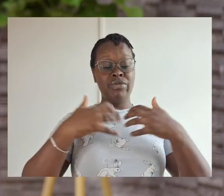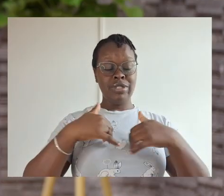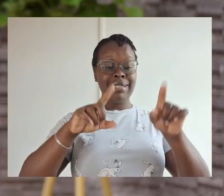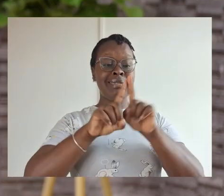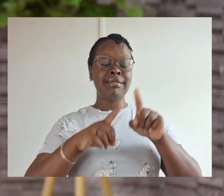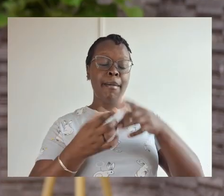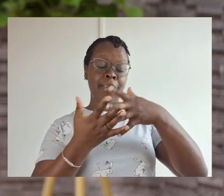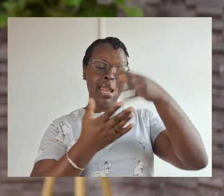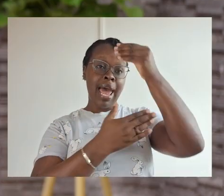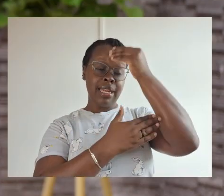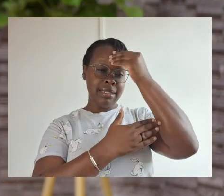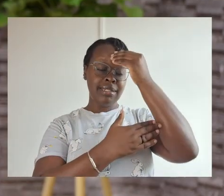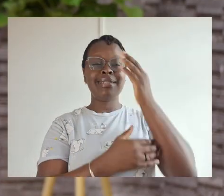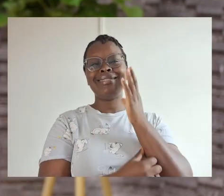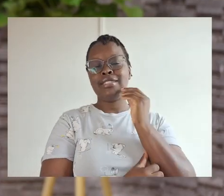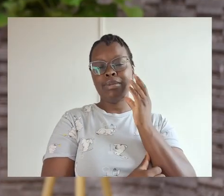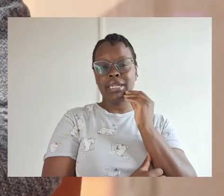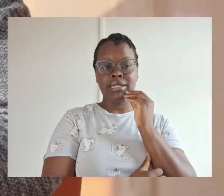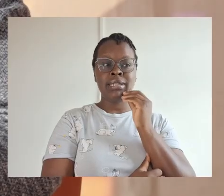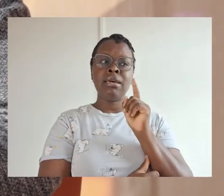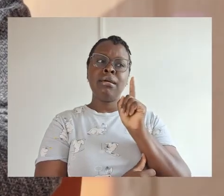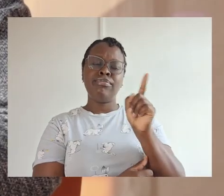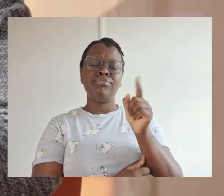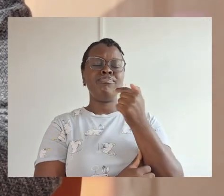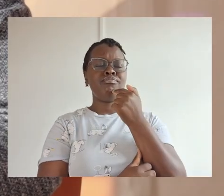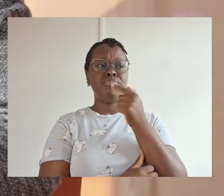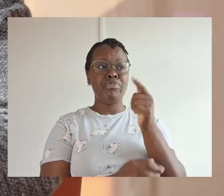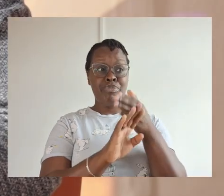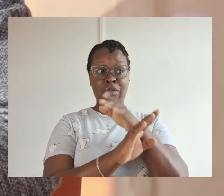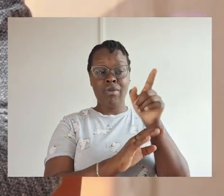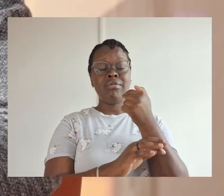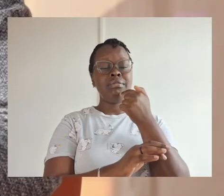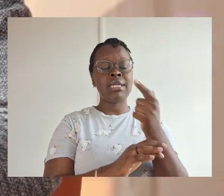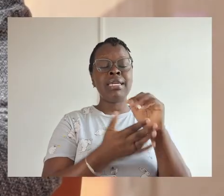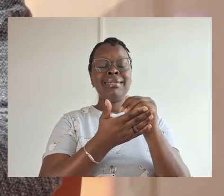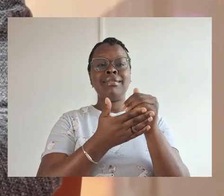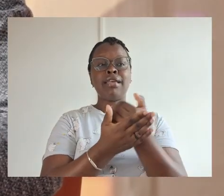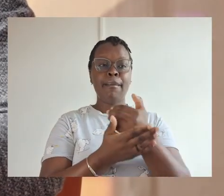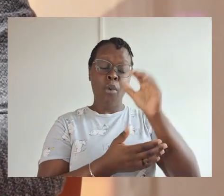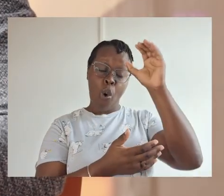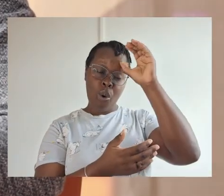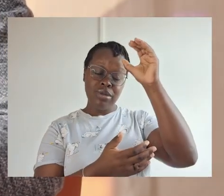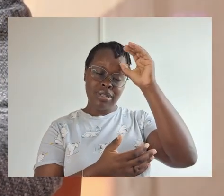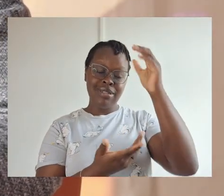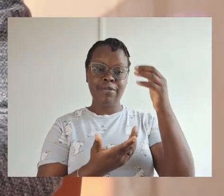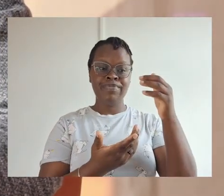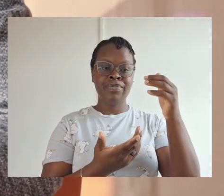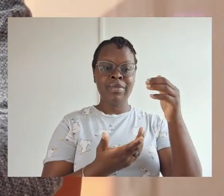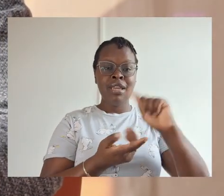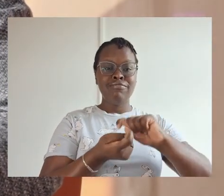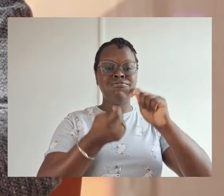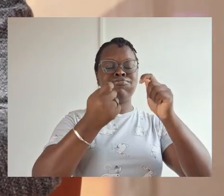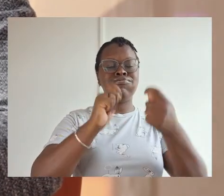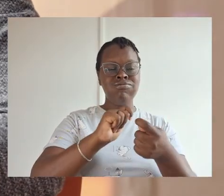refugees and learners are going through, especially in a camp setting. Abdinoor, you kind of hinted about the fact that some of the content, it